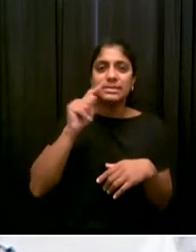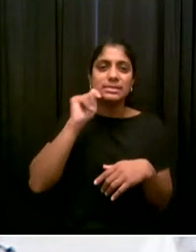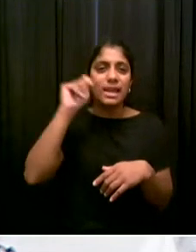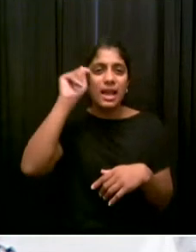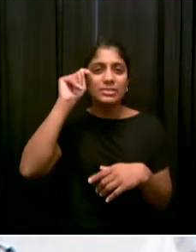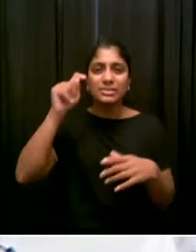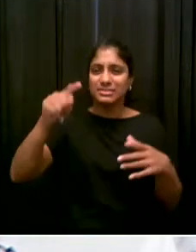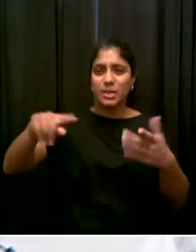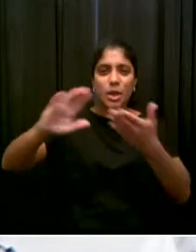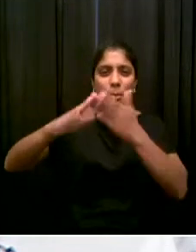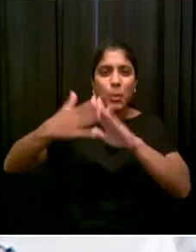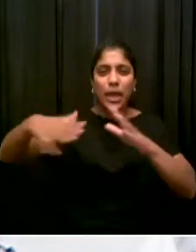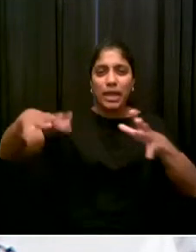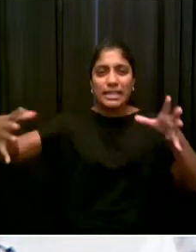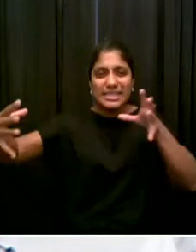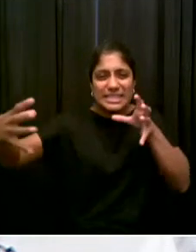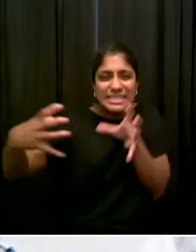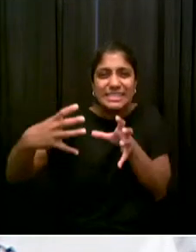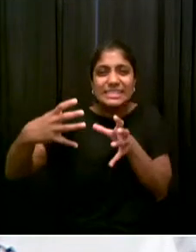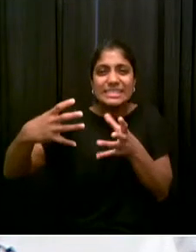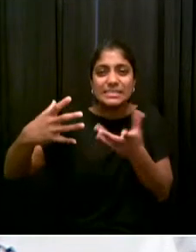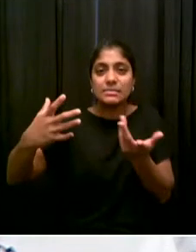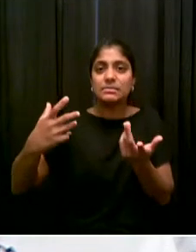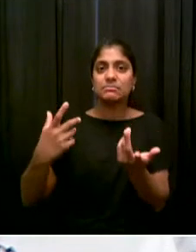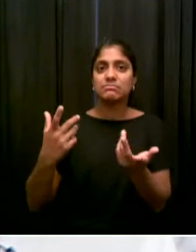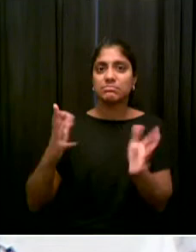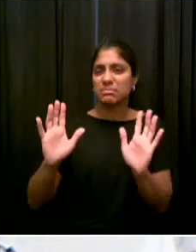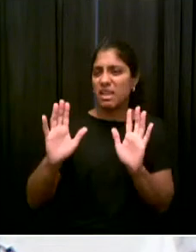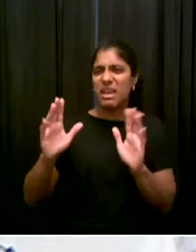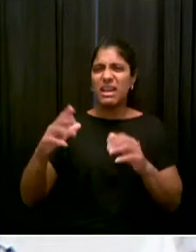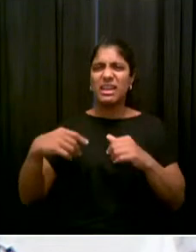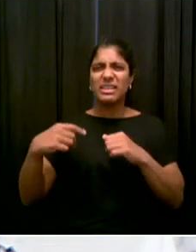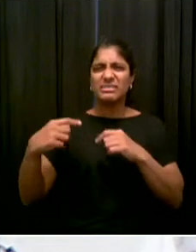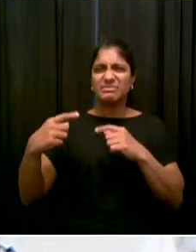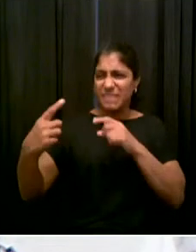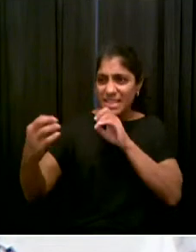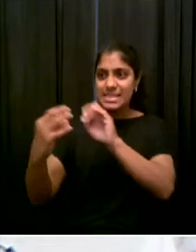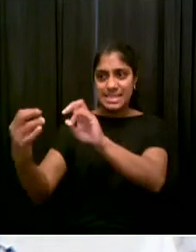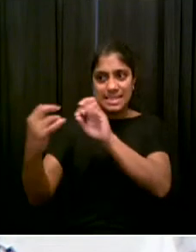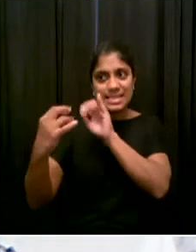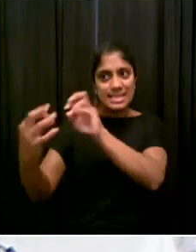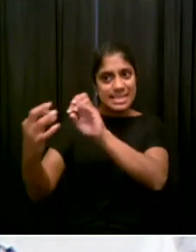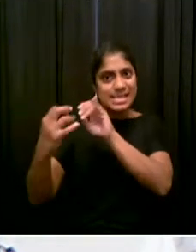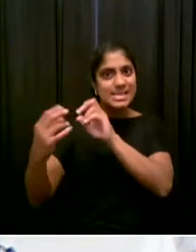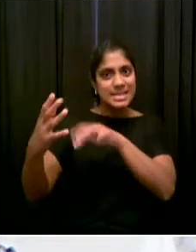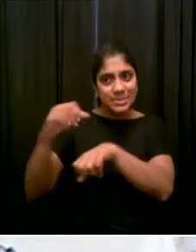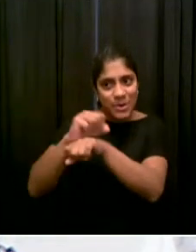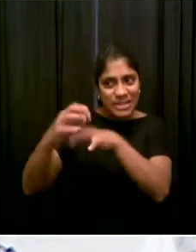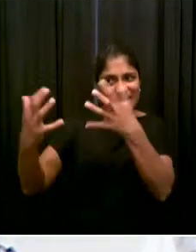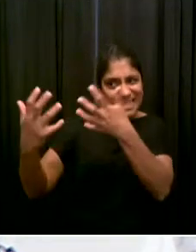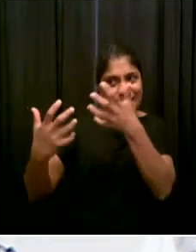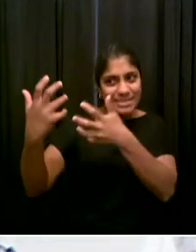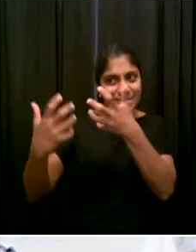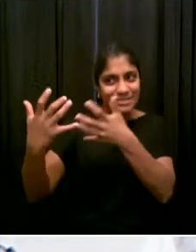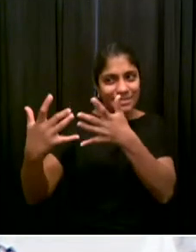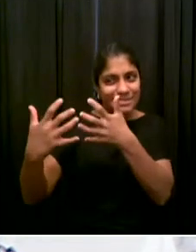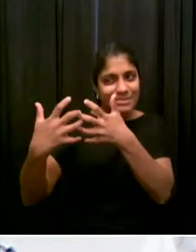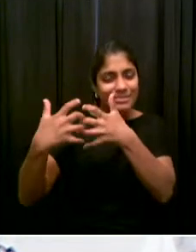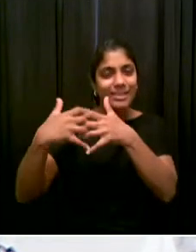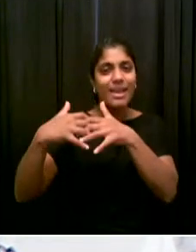umbrella policy of what we've been working on in the NYPD for quite a while. I spoke about it at my swearing in,